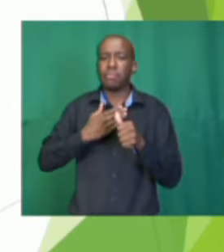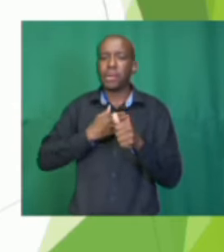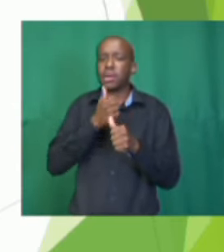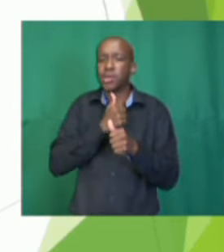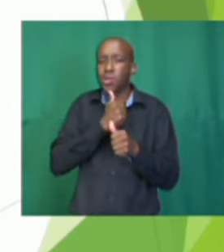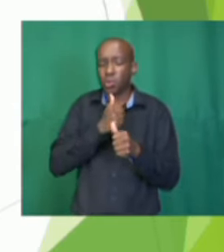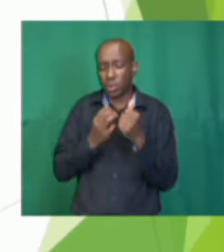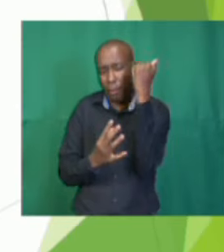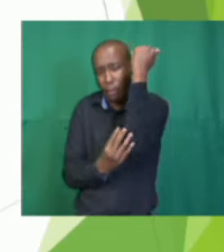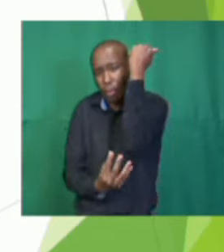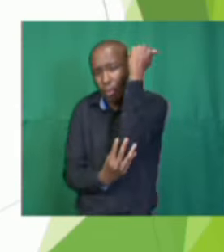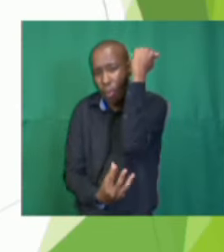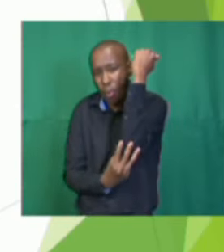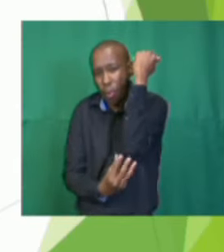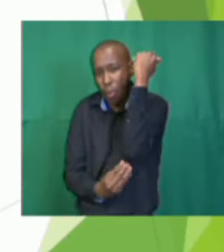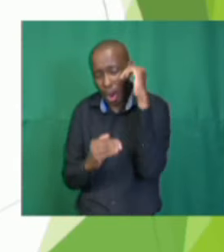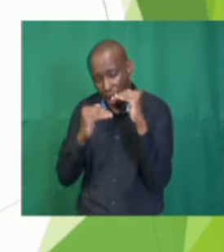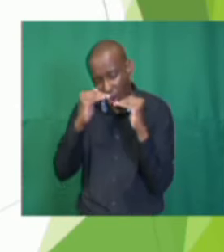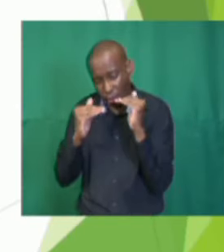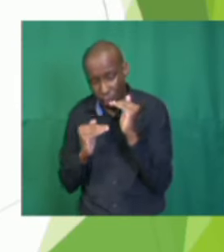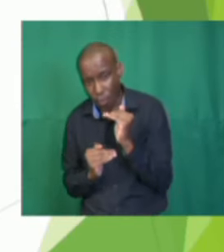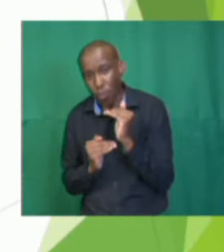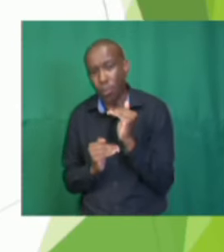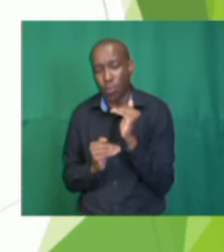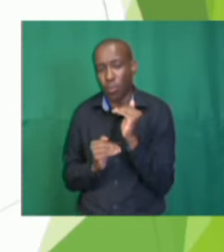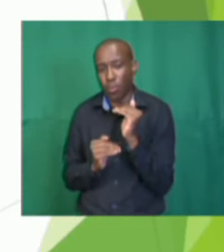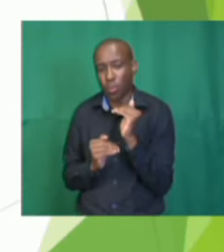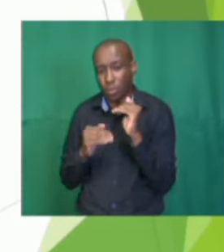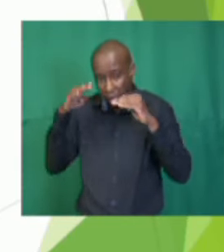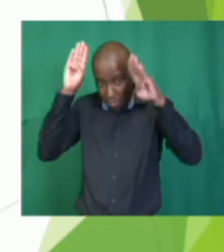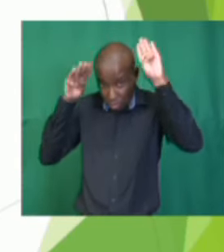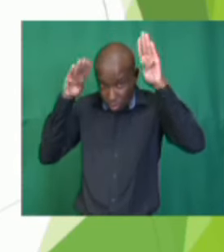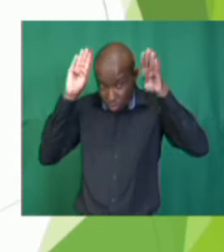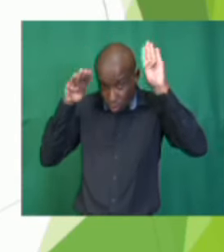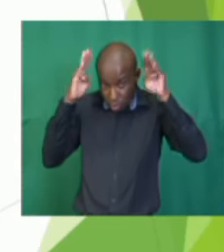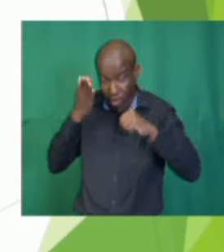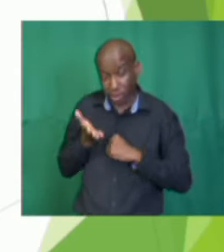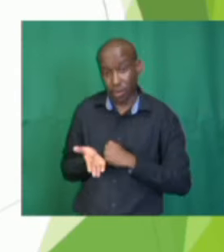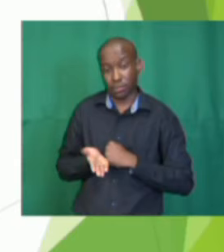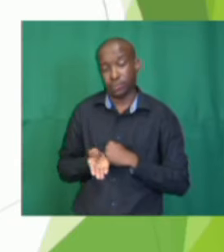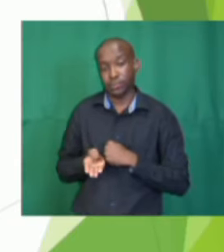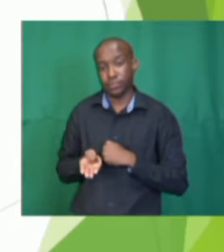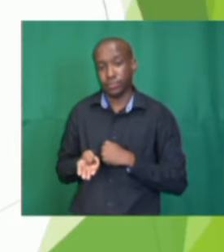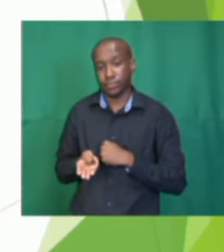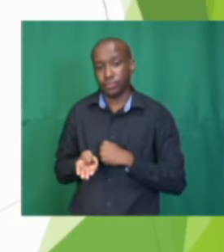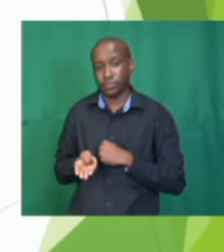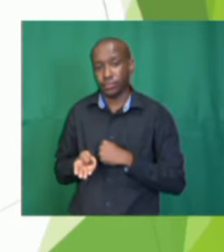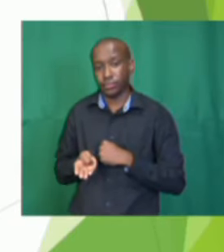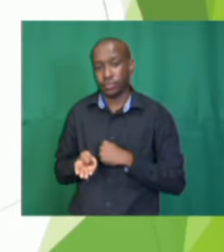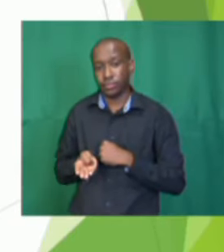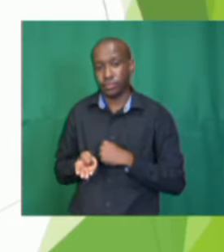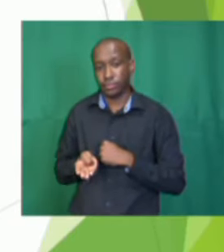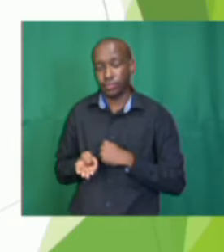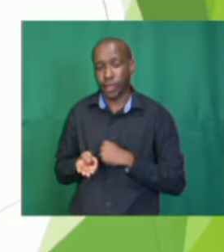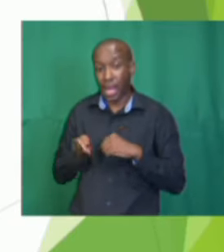poor one, a humbled one, which is a colt, a donkey. We have said already that